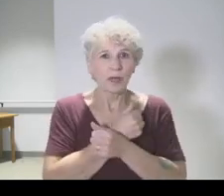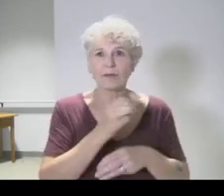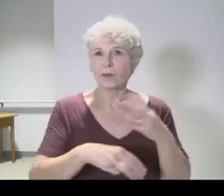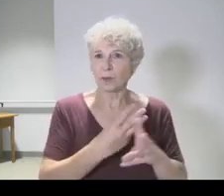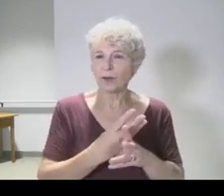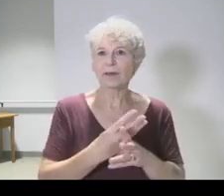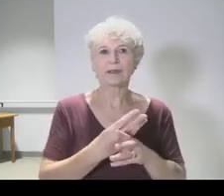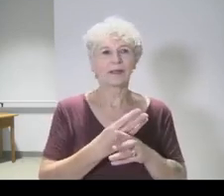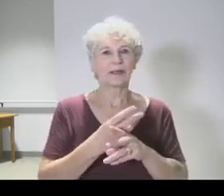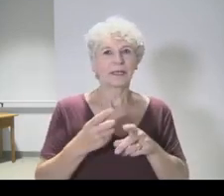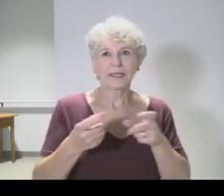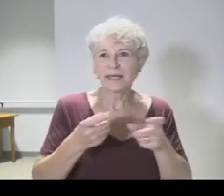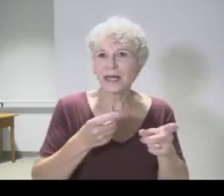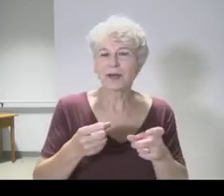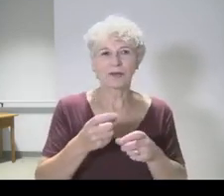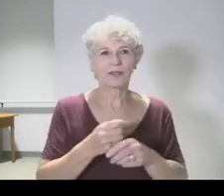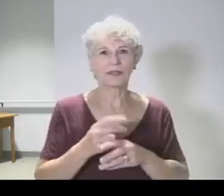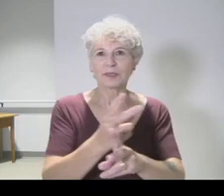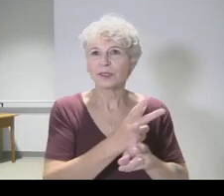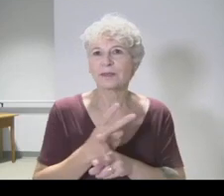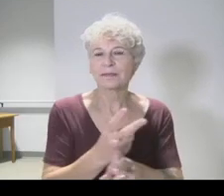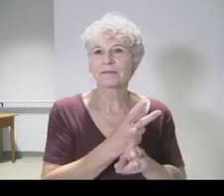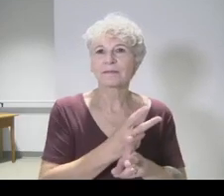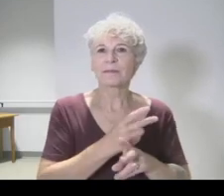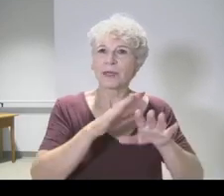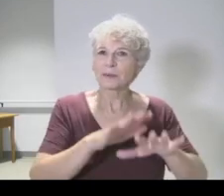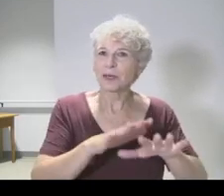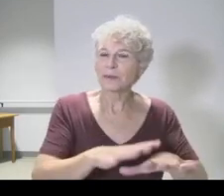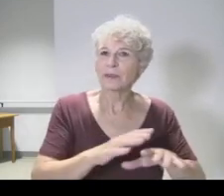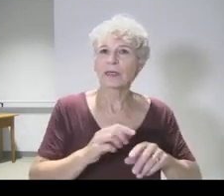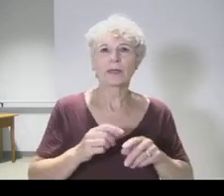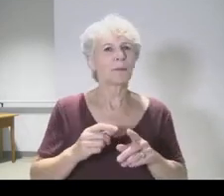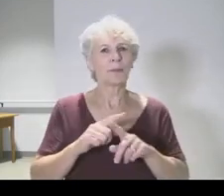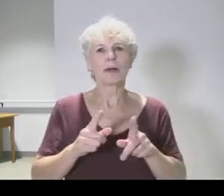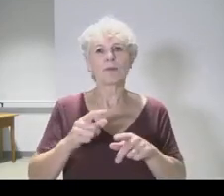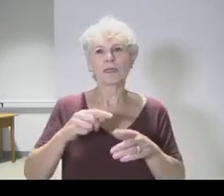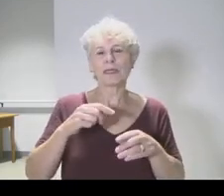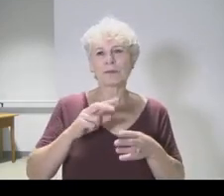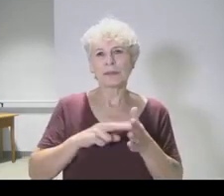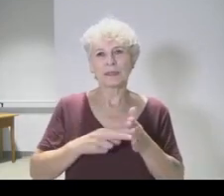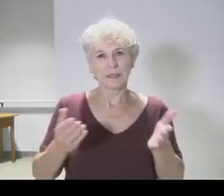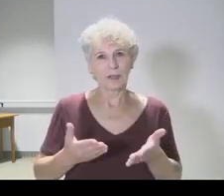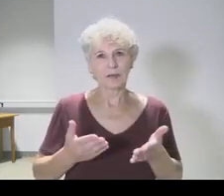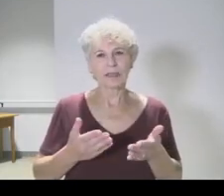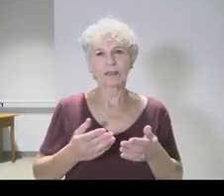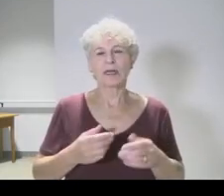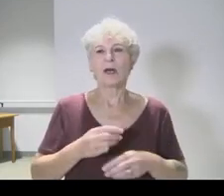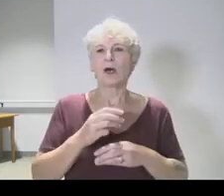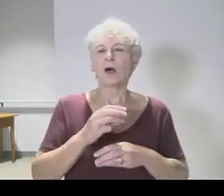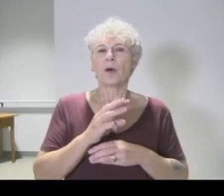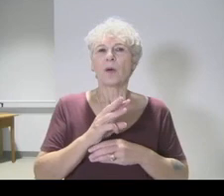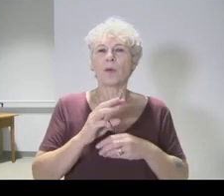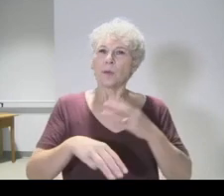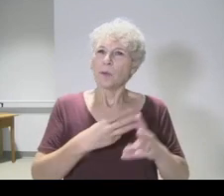and subdue it, and take care of it. What he means here is worldliness, which is defined